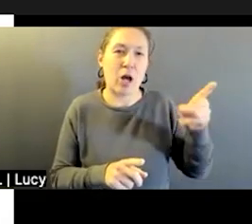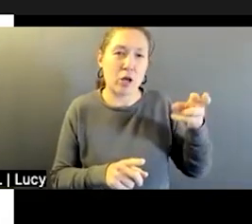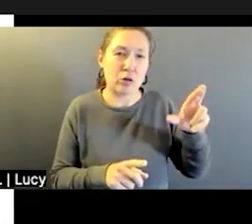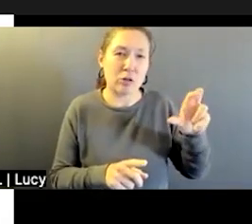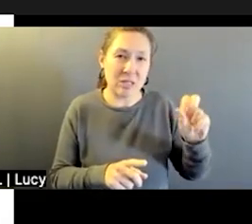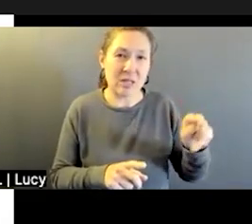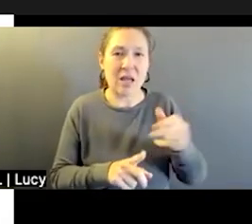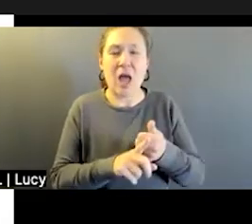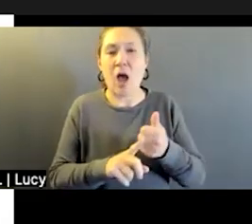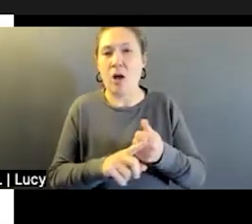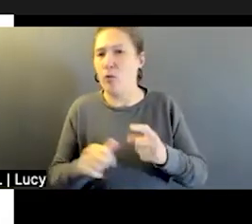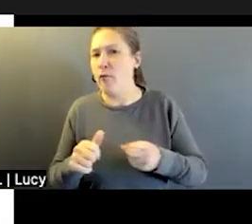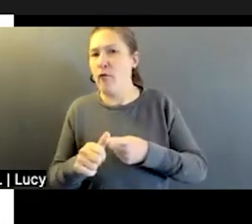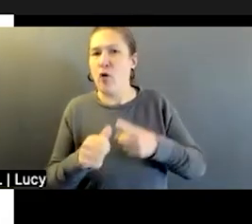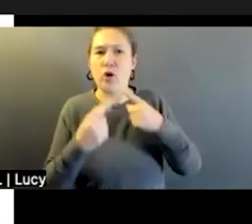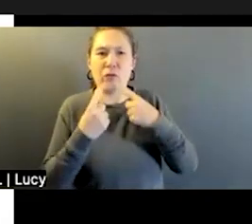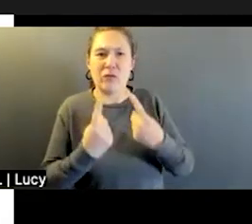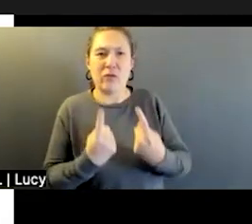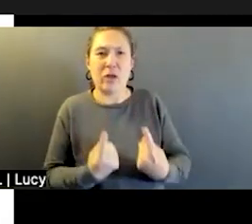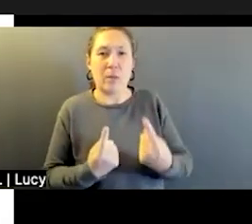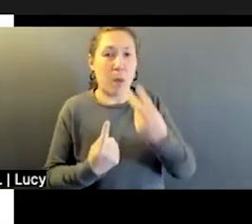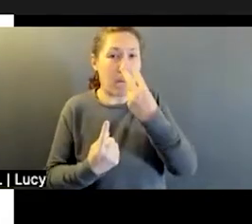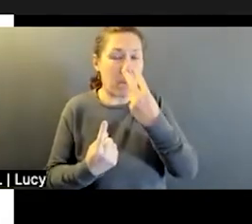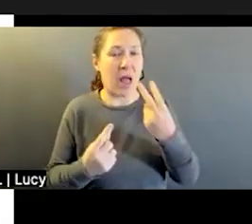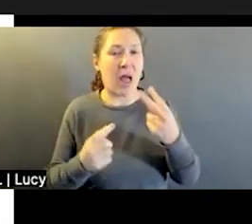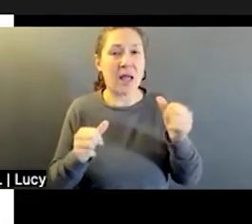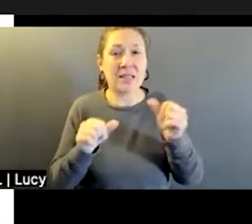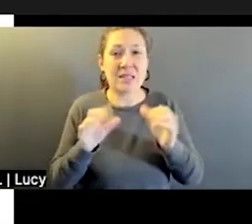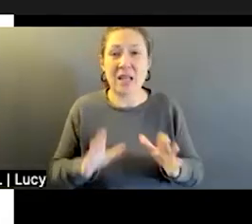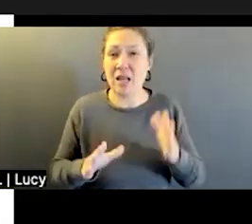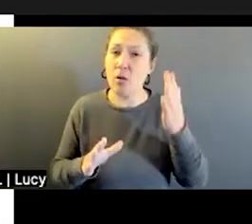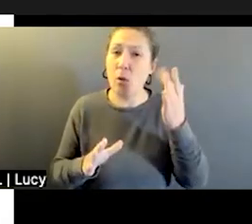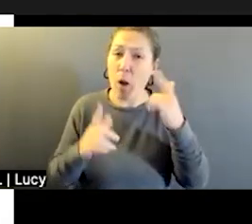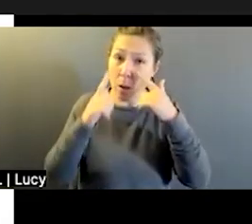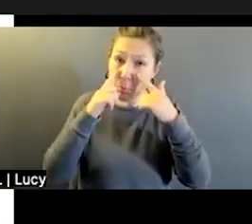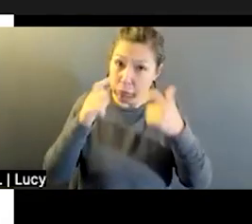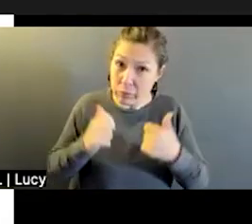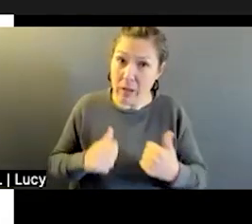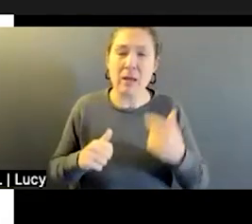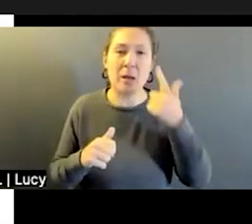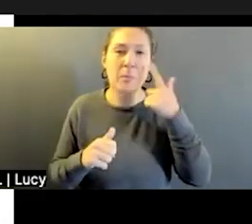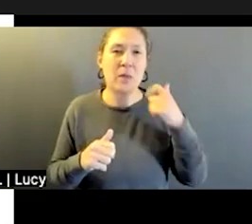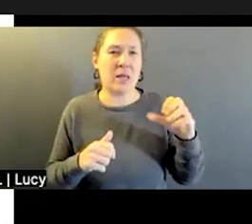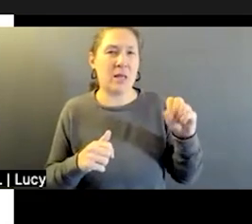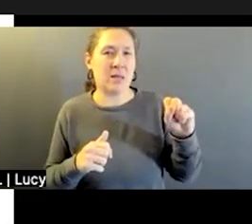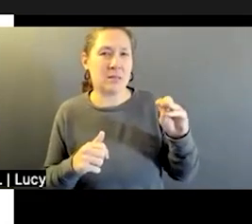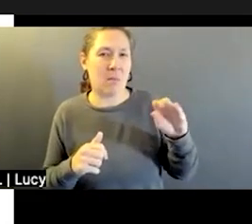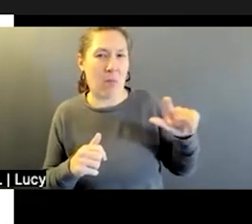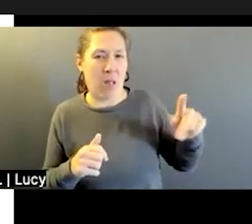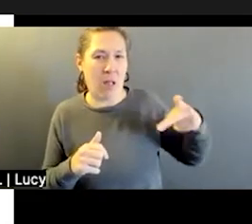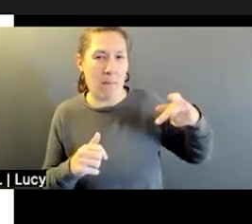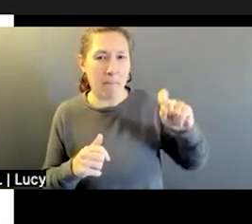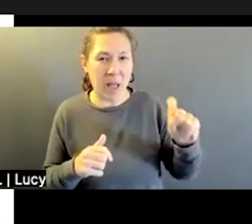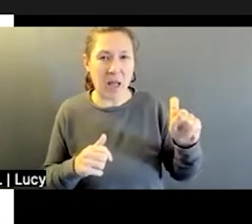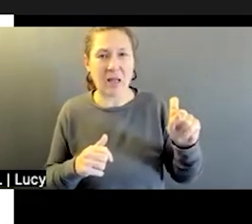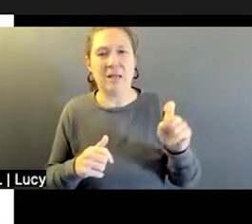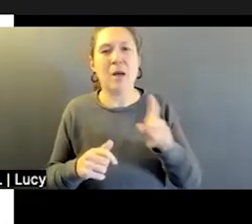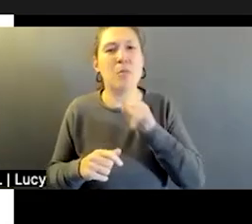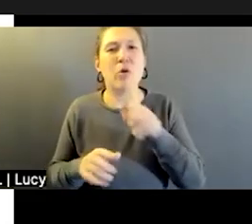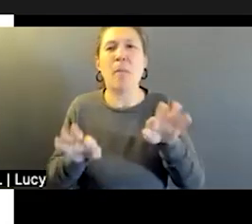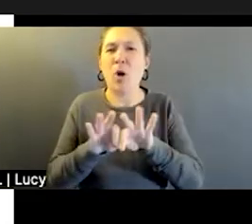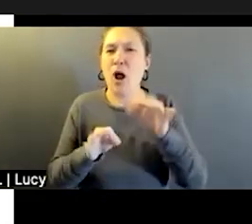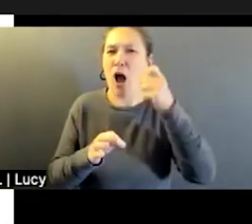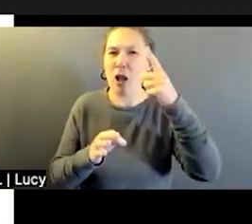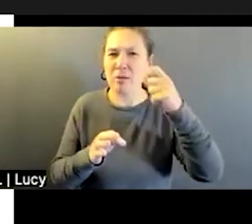that lost his sight at the age of 1 due to smallpox. But I always say it's context that determines this ability and not a handful of missing